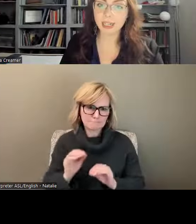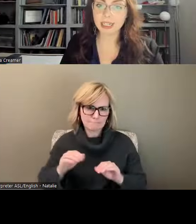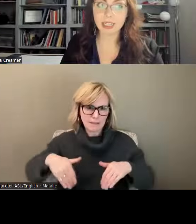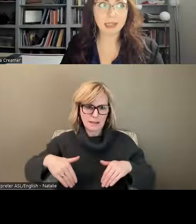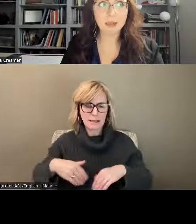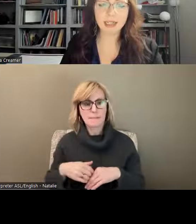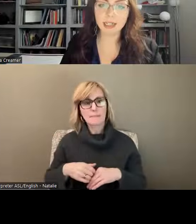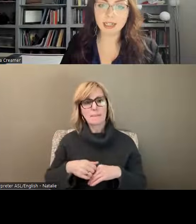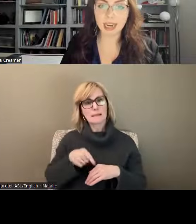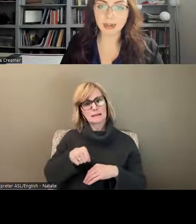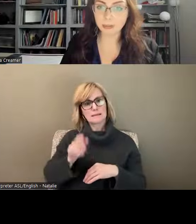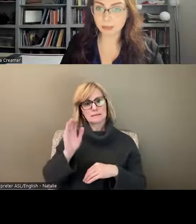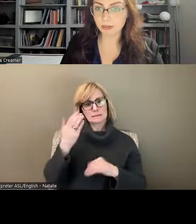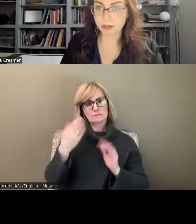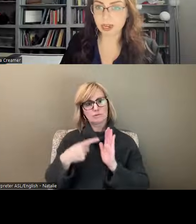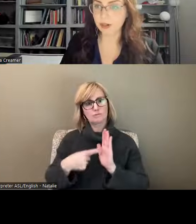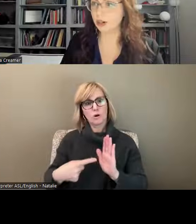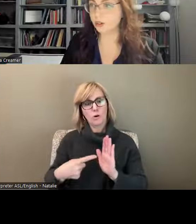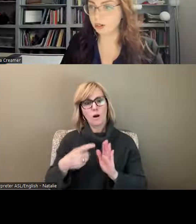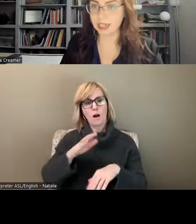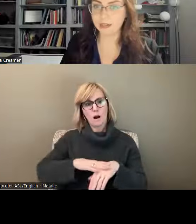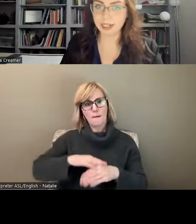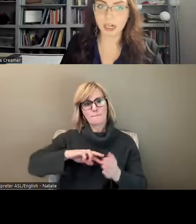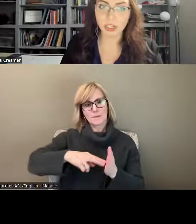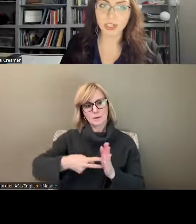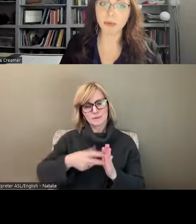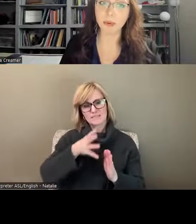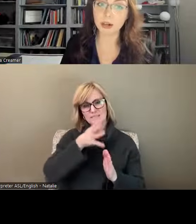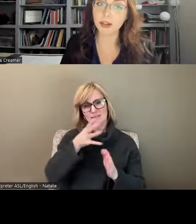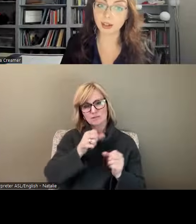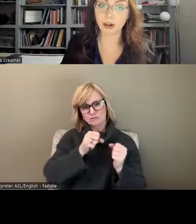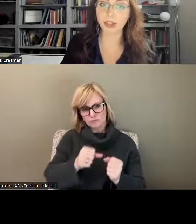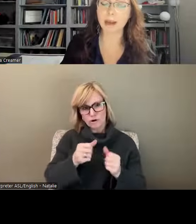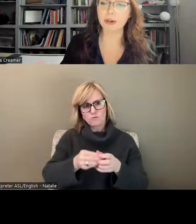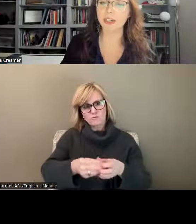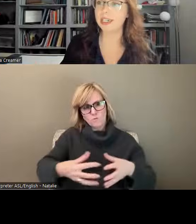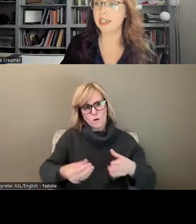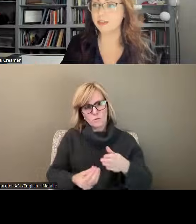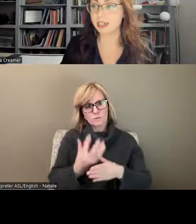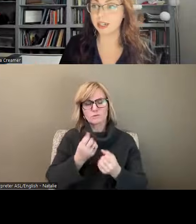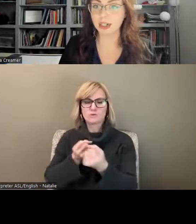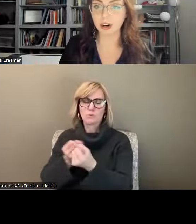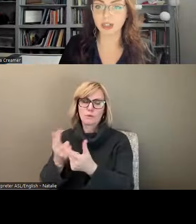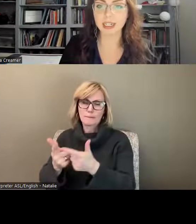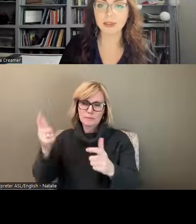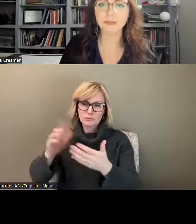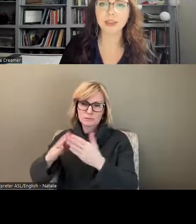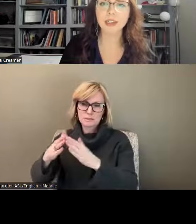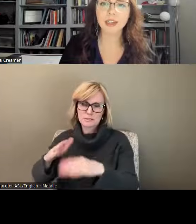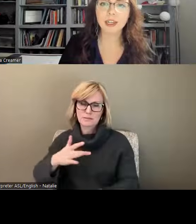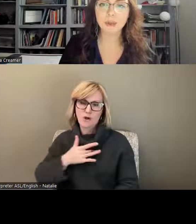arrangement such as this seems to indicate purposeful agricultural intensification to support the large capital cities of the Assyrian